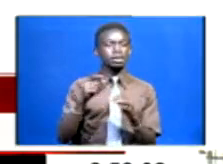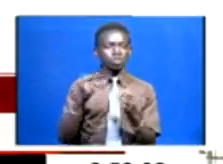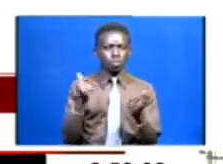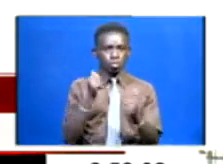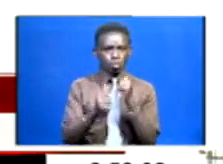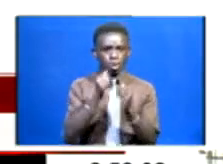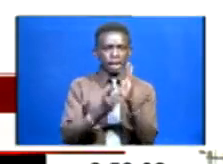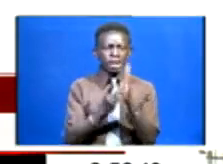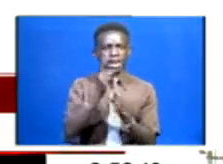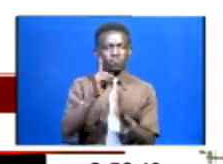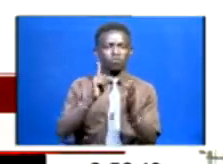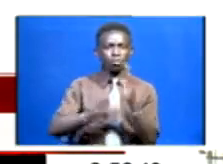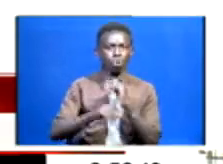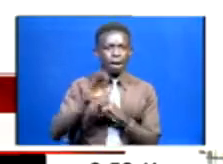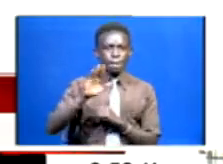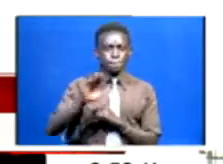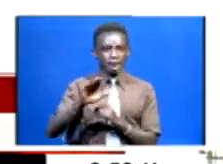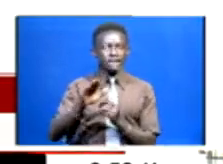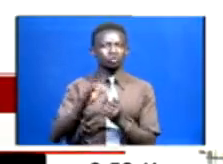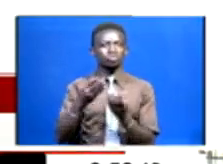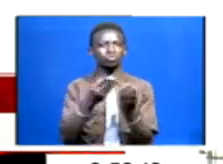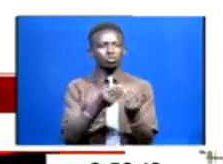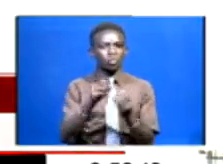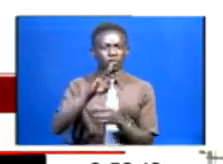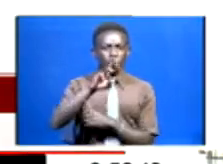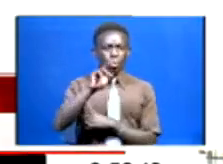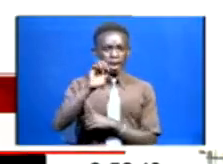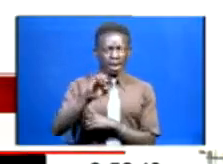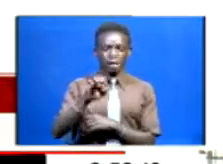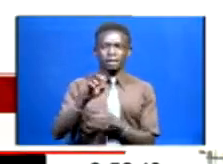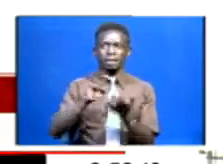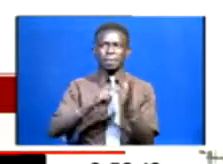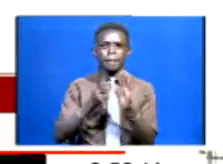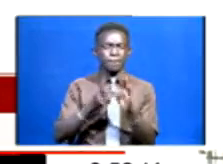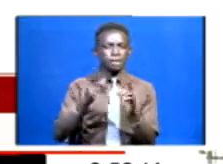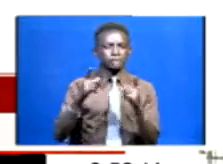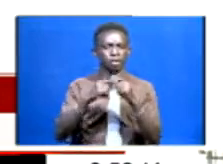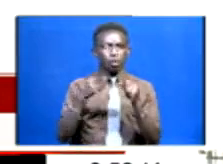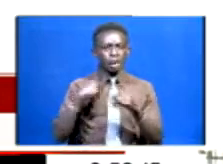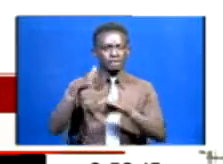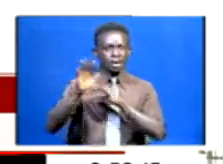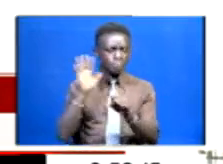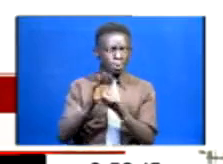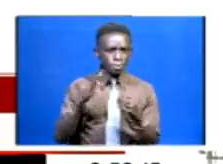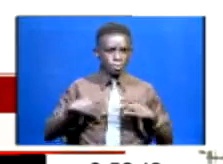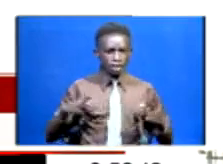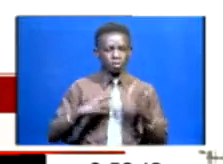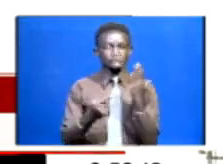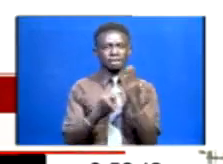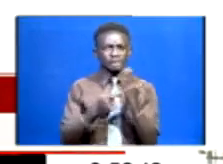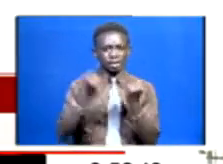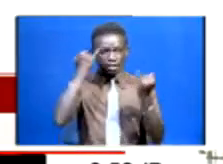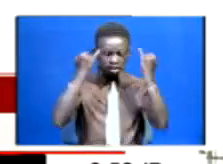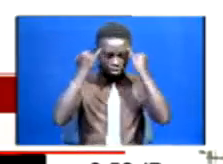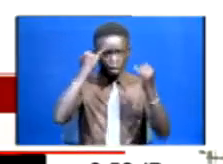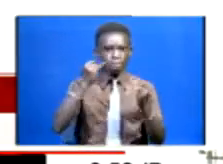We do software development, that is like point of sale, ERP, bulk SMS, and what is called digital suggestion box, as well as rent collection software.